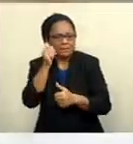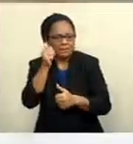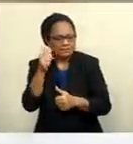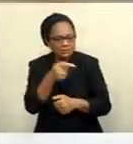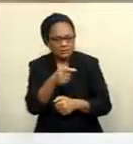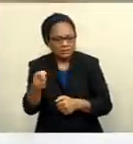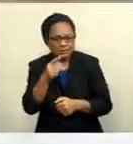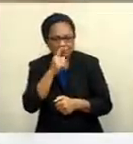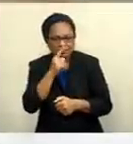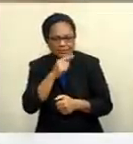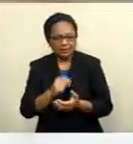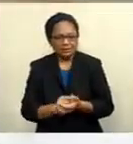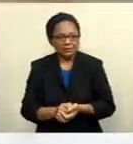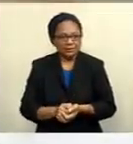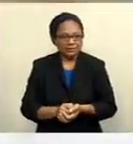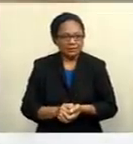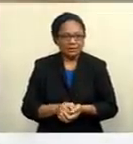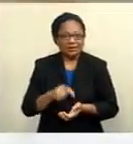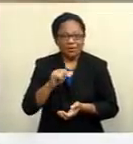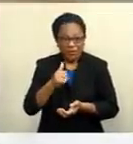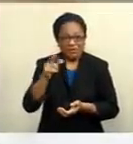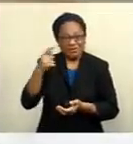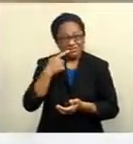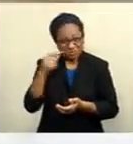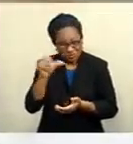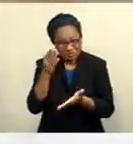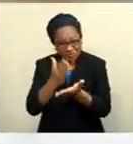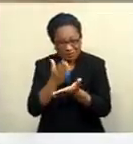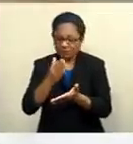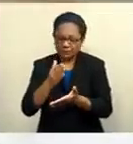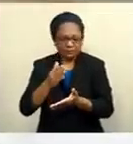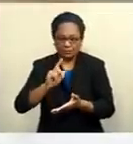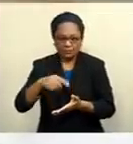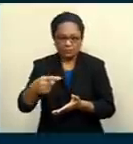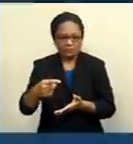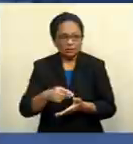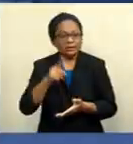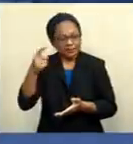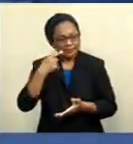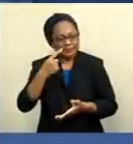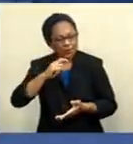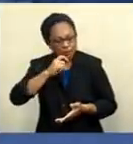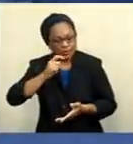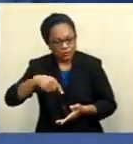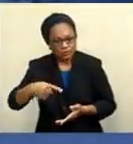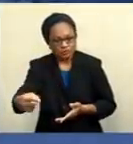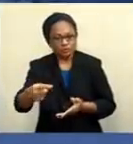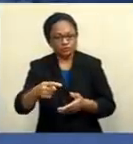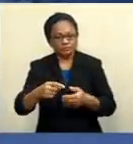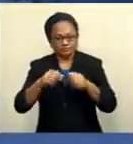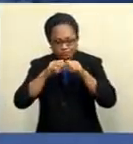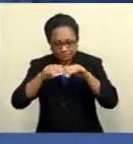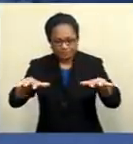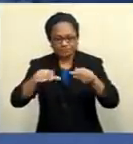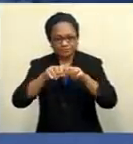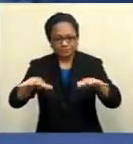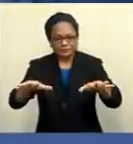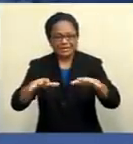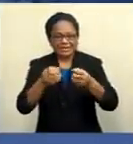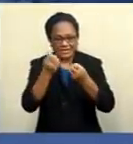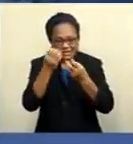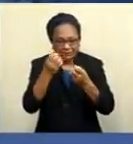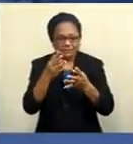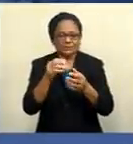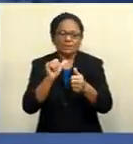to cease writing unverified stories. We will continue to run a news website to the best of our